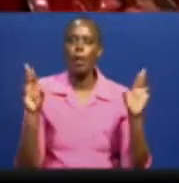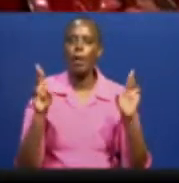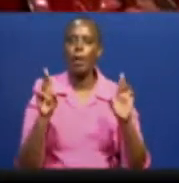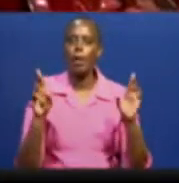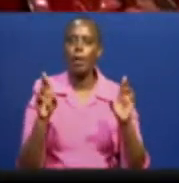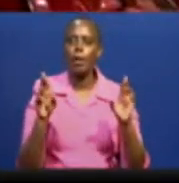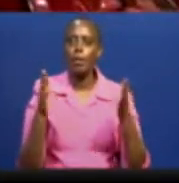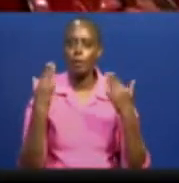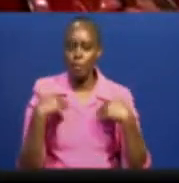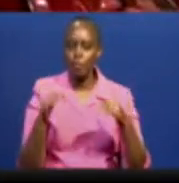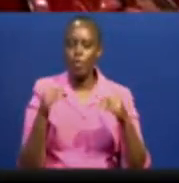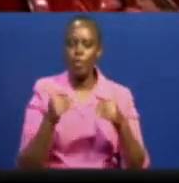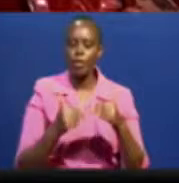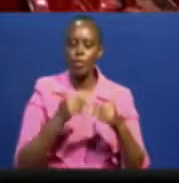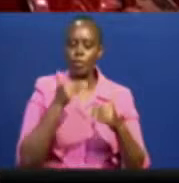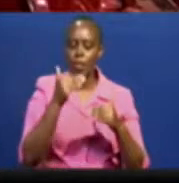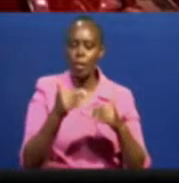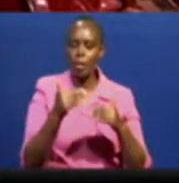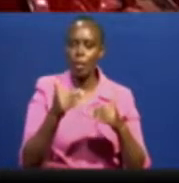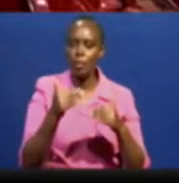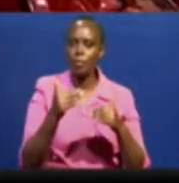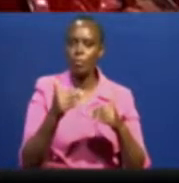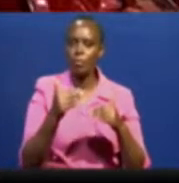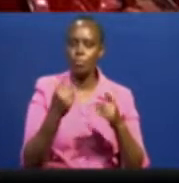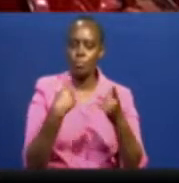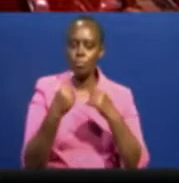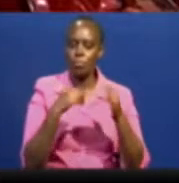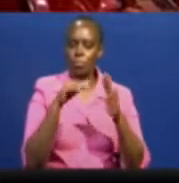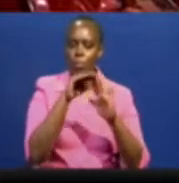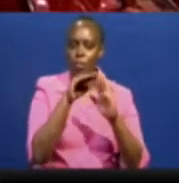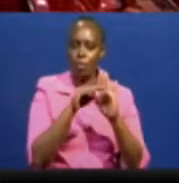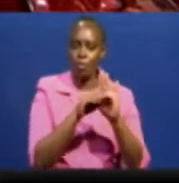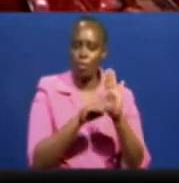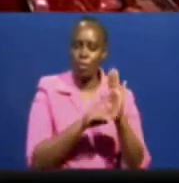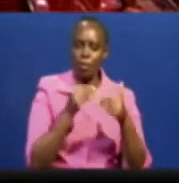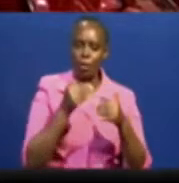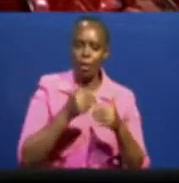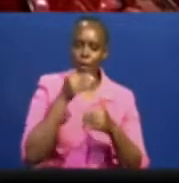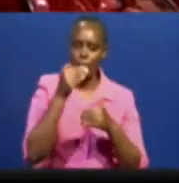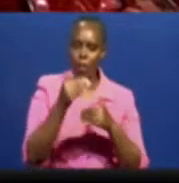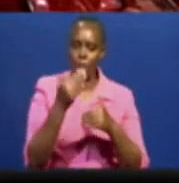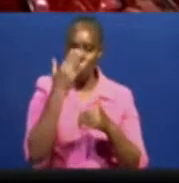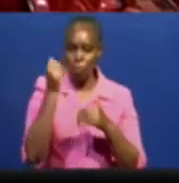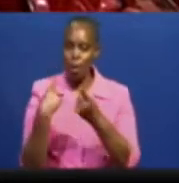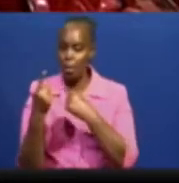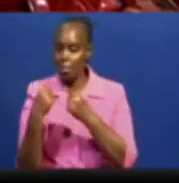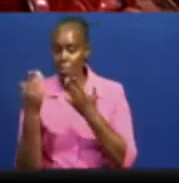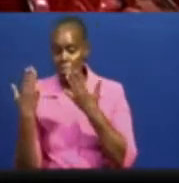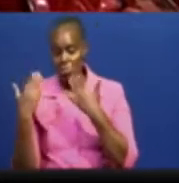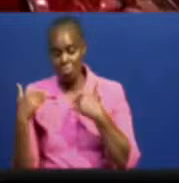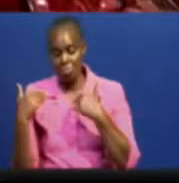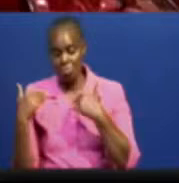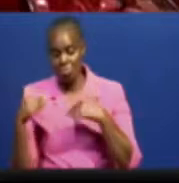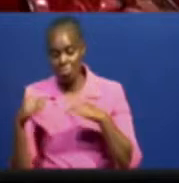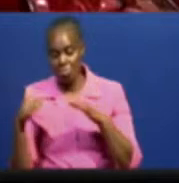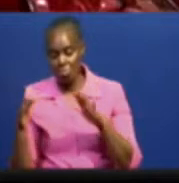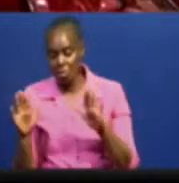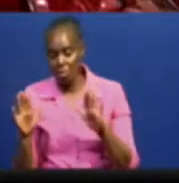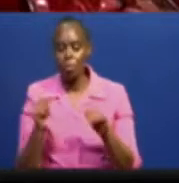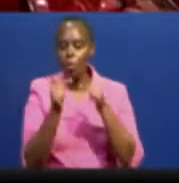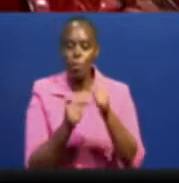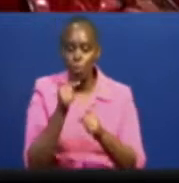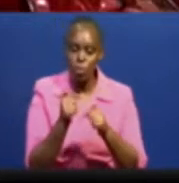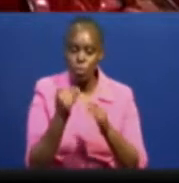the next order, because debate on that other issue has since expired. Let us proceed to our next